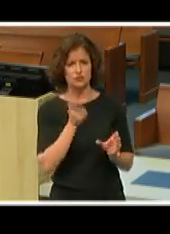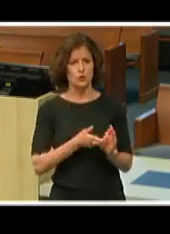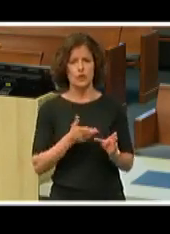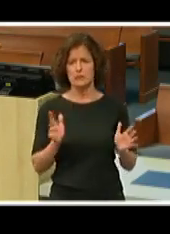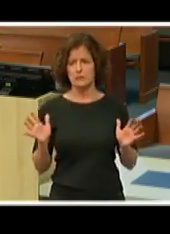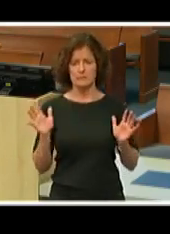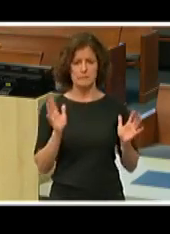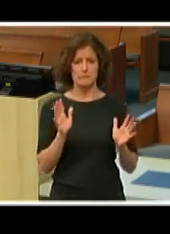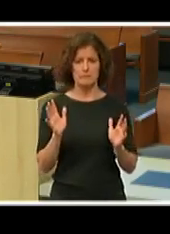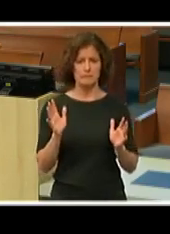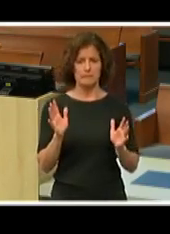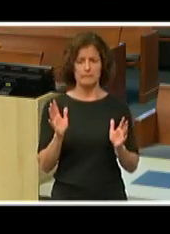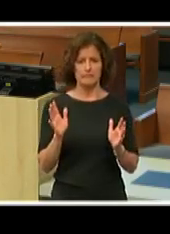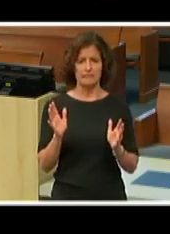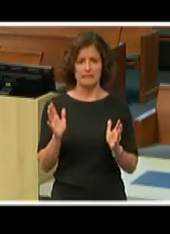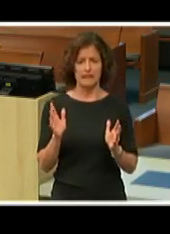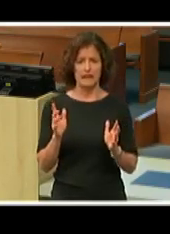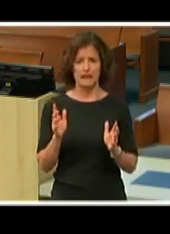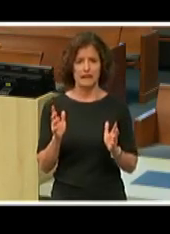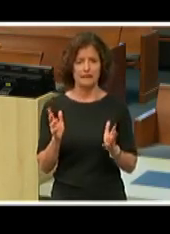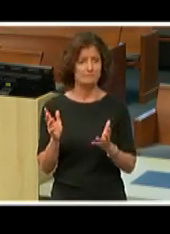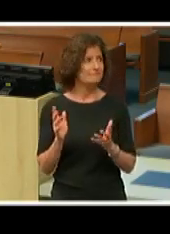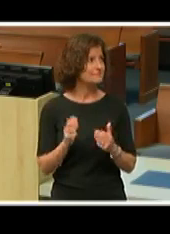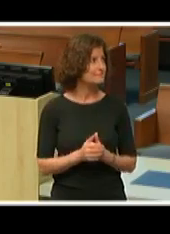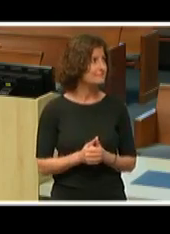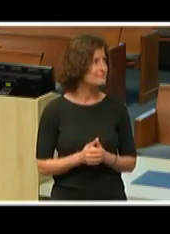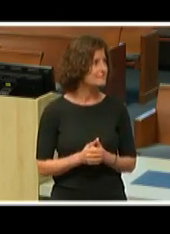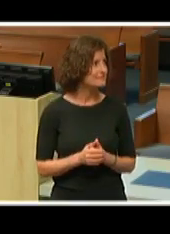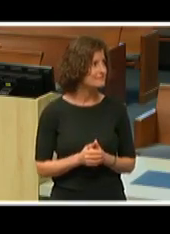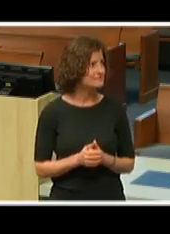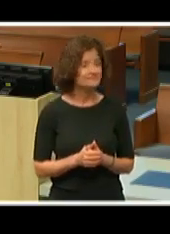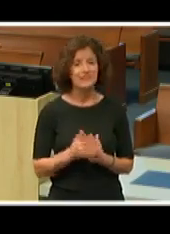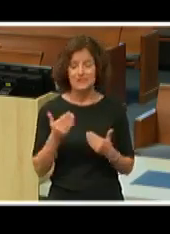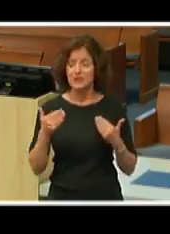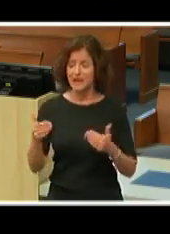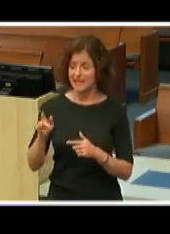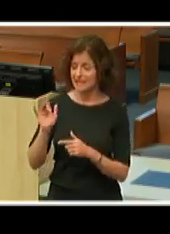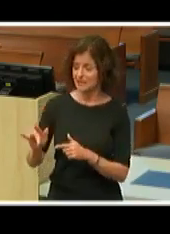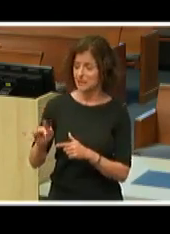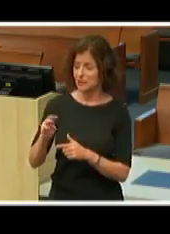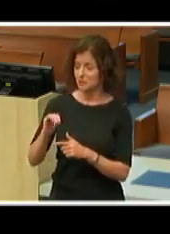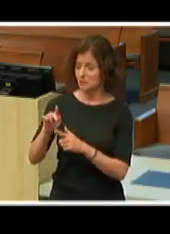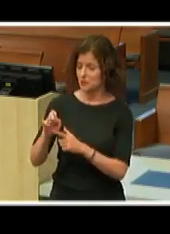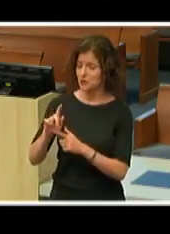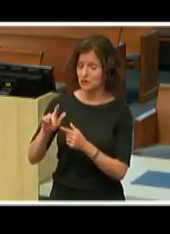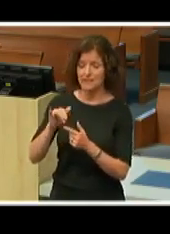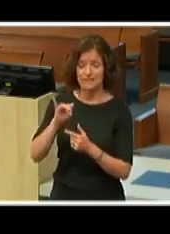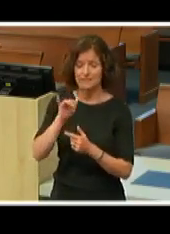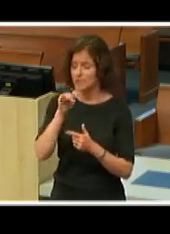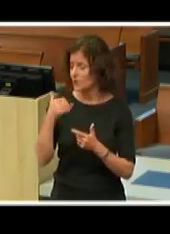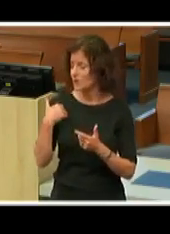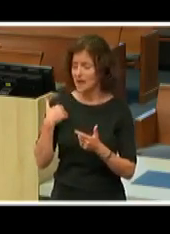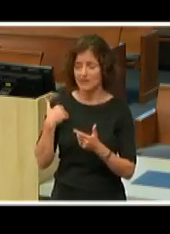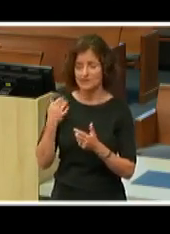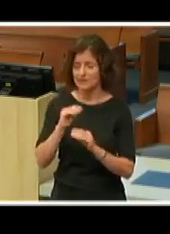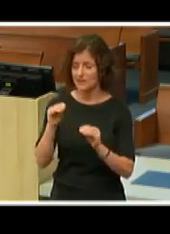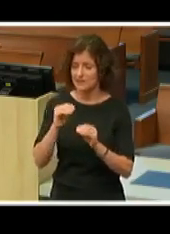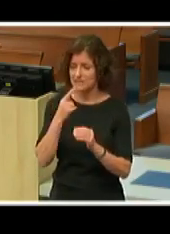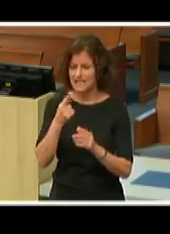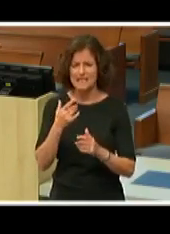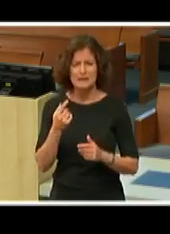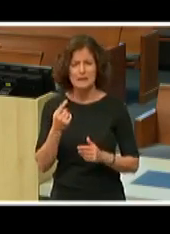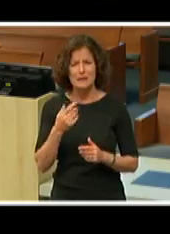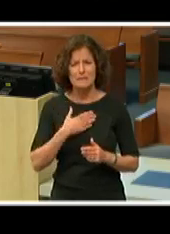I'm just getting off service. So. Okay. All right. Well, go ahead and mute whenever you don't have something to say. Go ahead and hit the mute button. Okay. Could